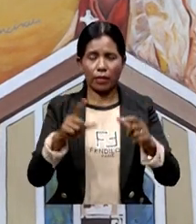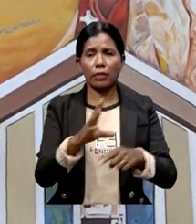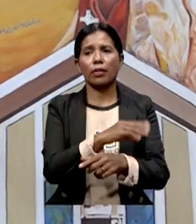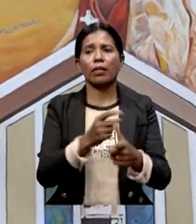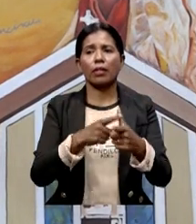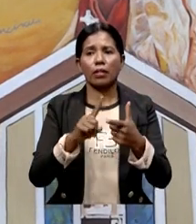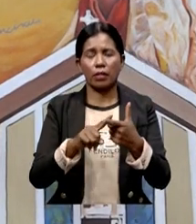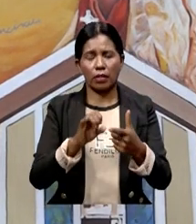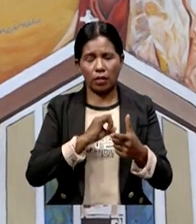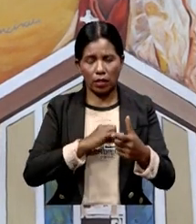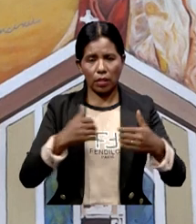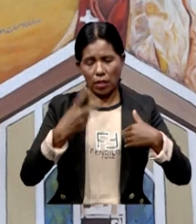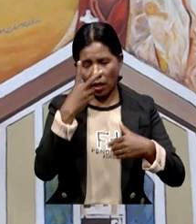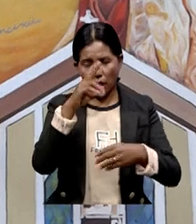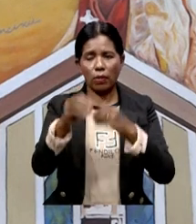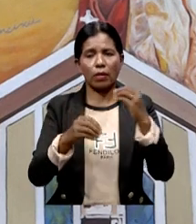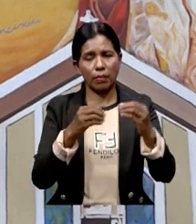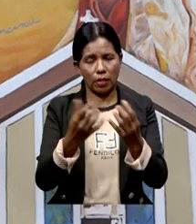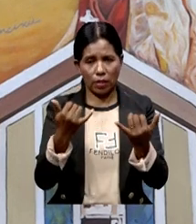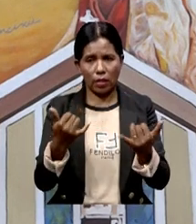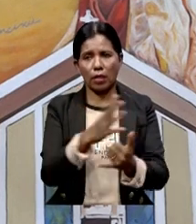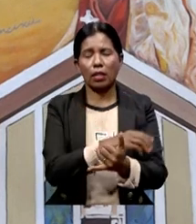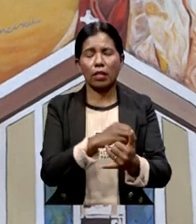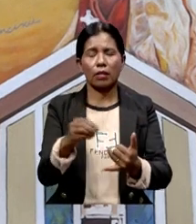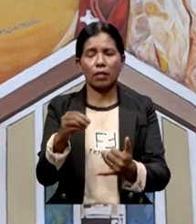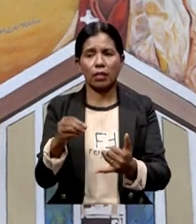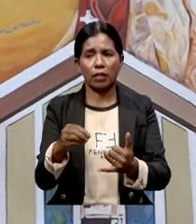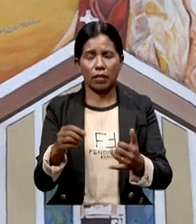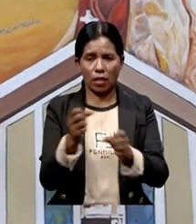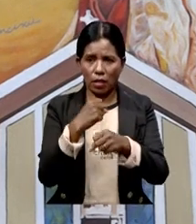so had a few reflections on that, because the UN is doing